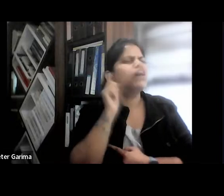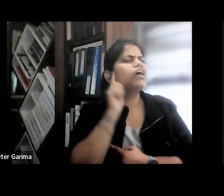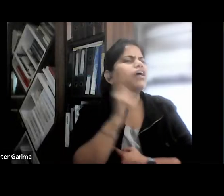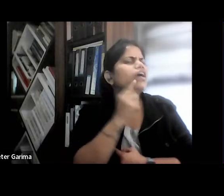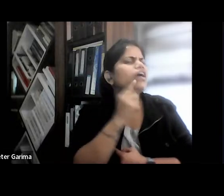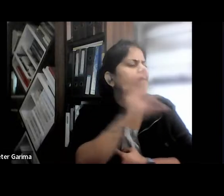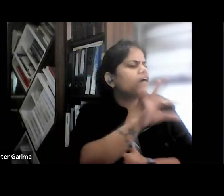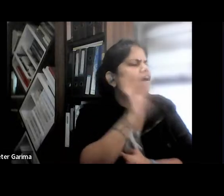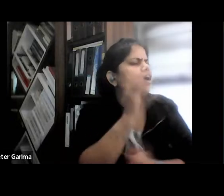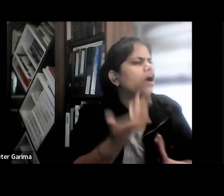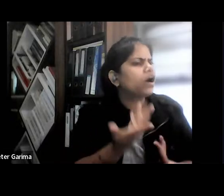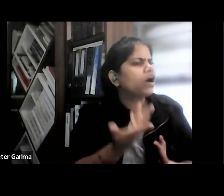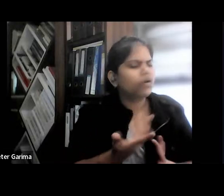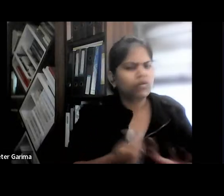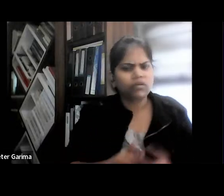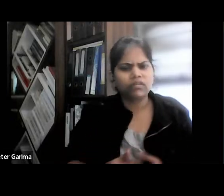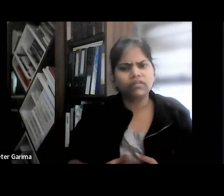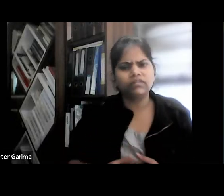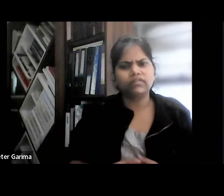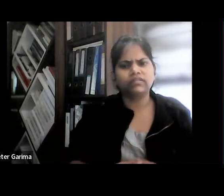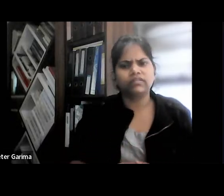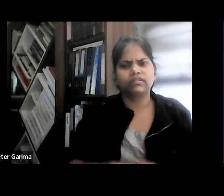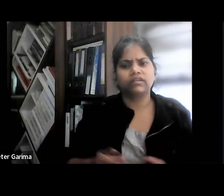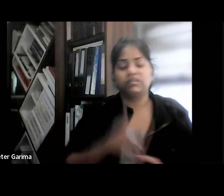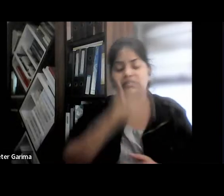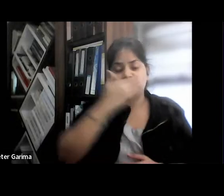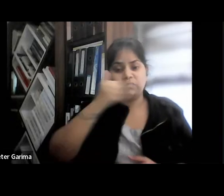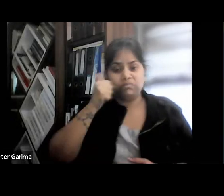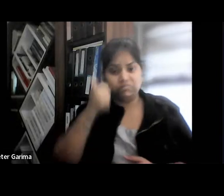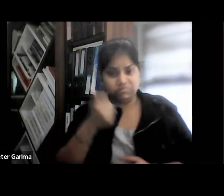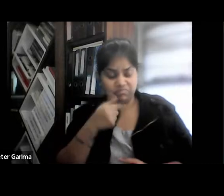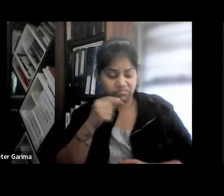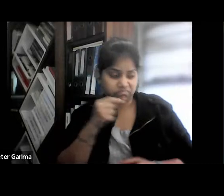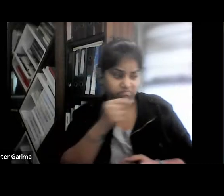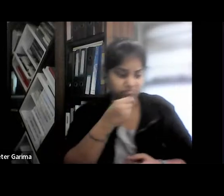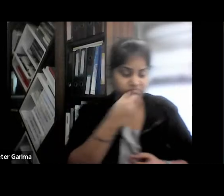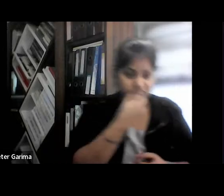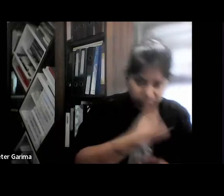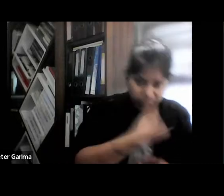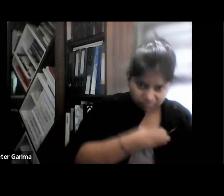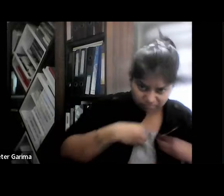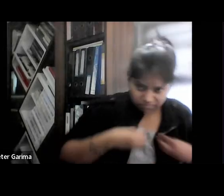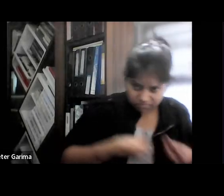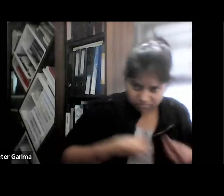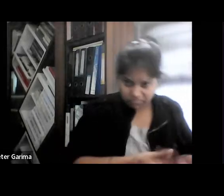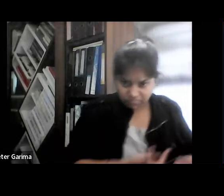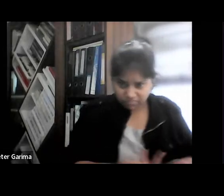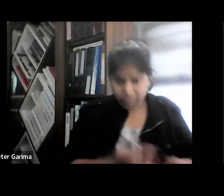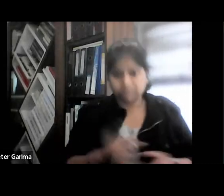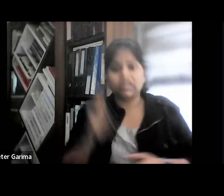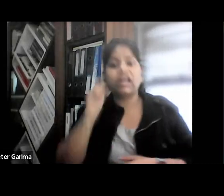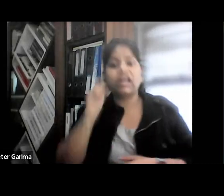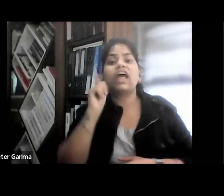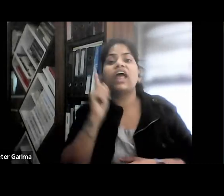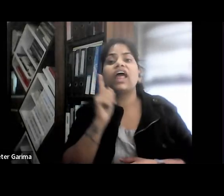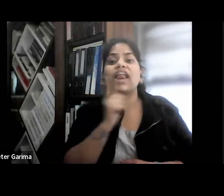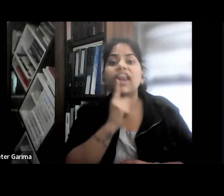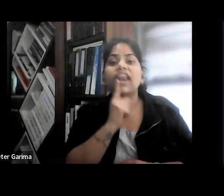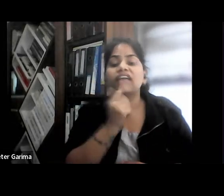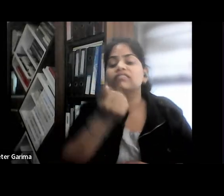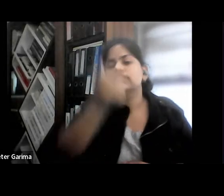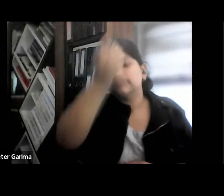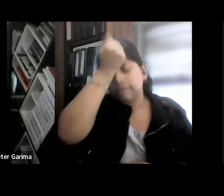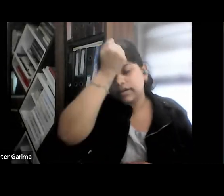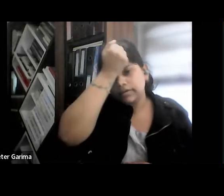pejorative connotations best elucidated through an analogy with the commonly used phrase deaf and dumb. Much in the way that